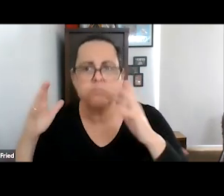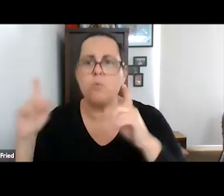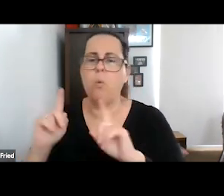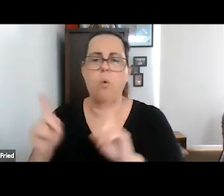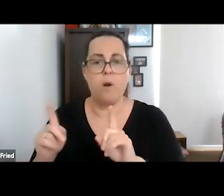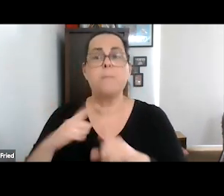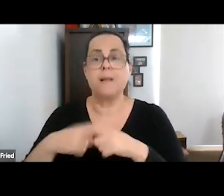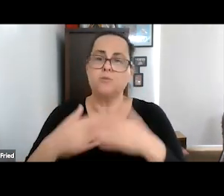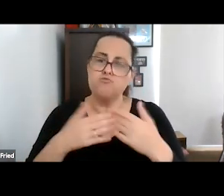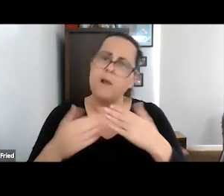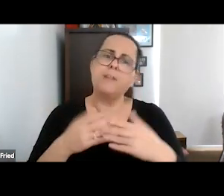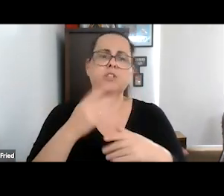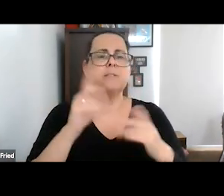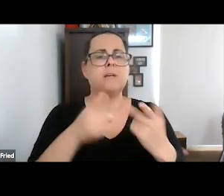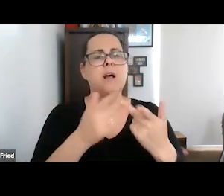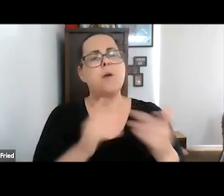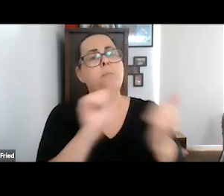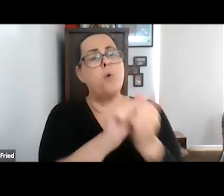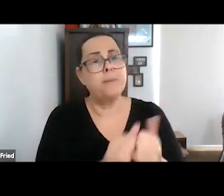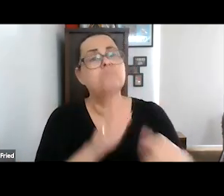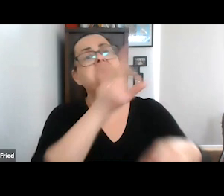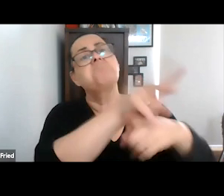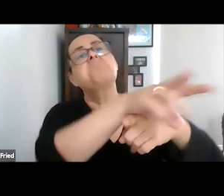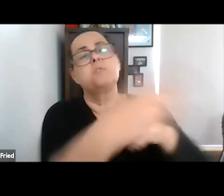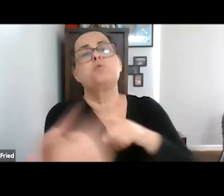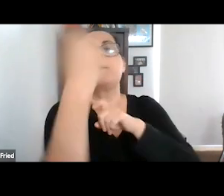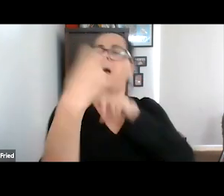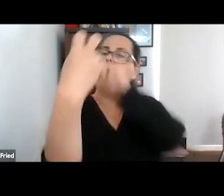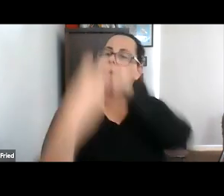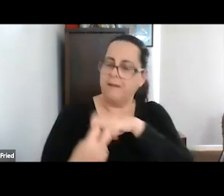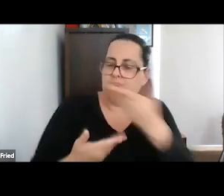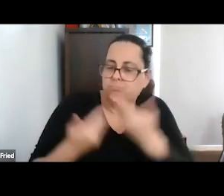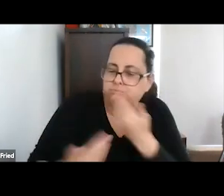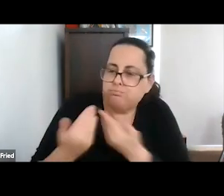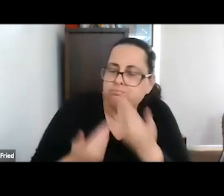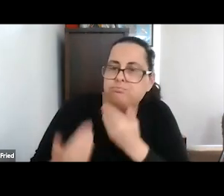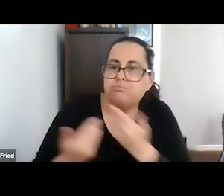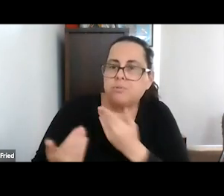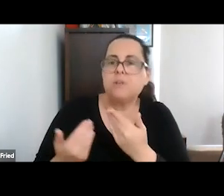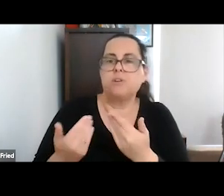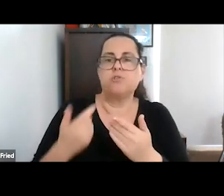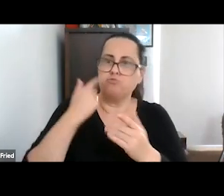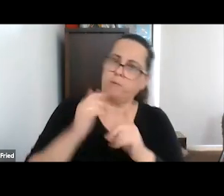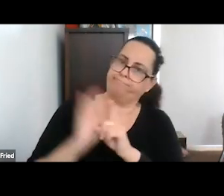back to talk about how the progress has been. So being proactive in preventive